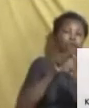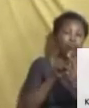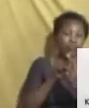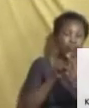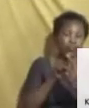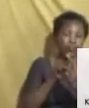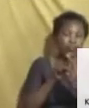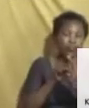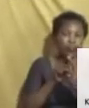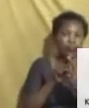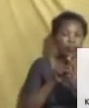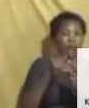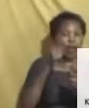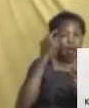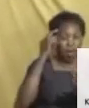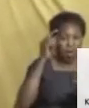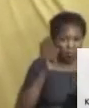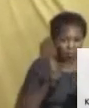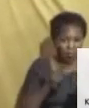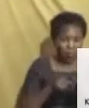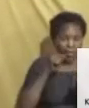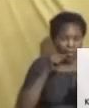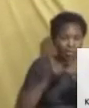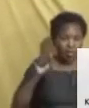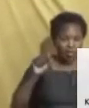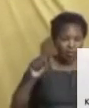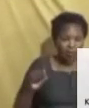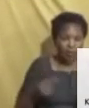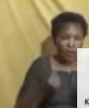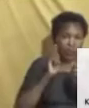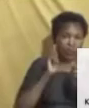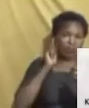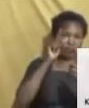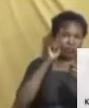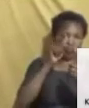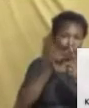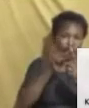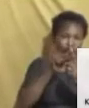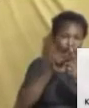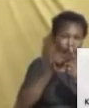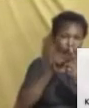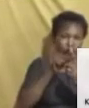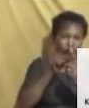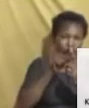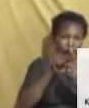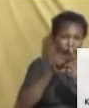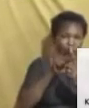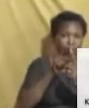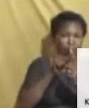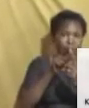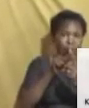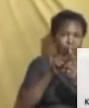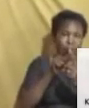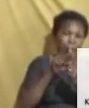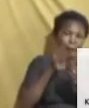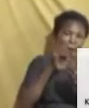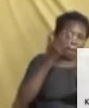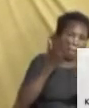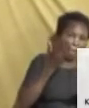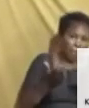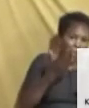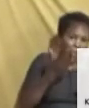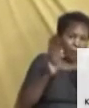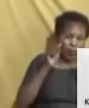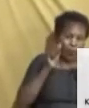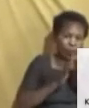And note that that conflicting purpose will be bad. A conflicting purpose may still be